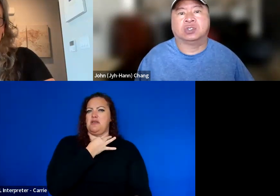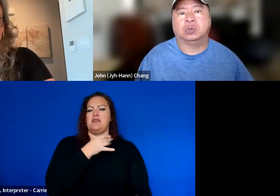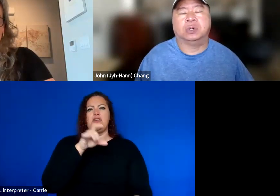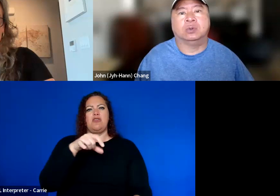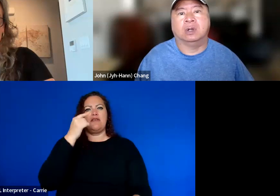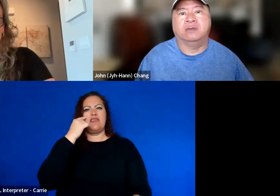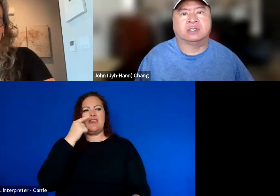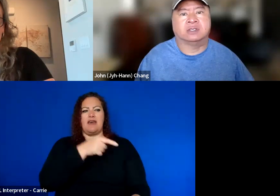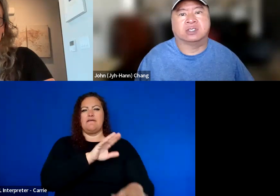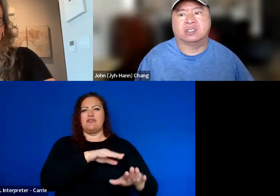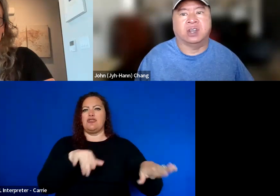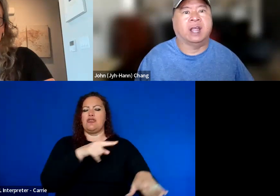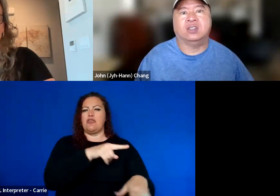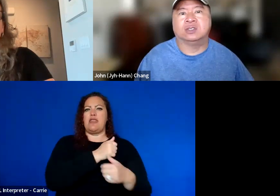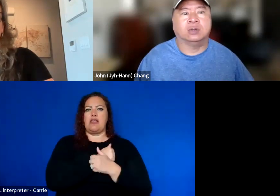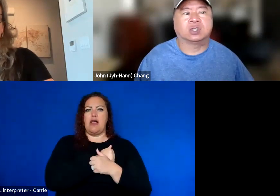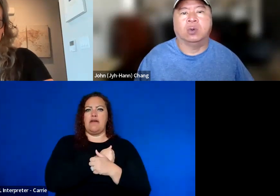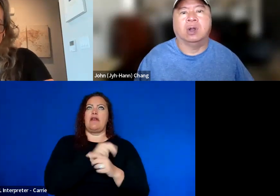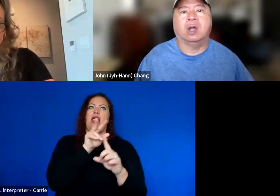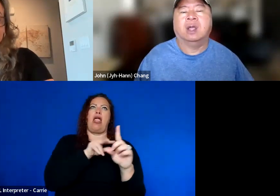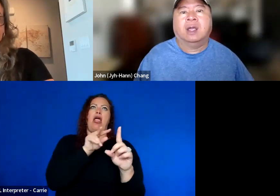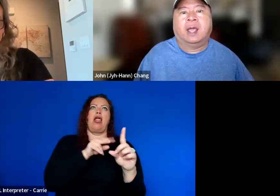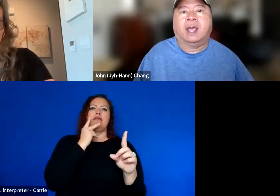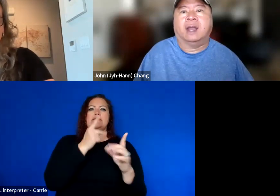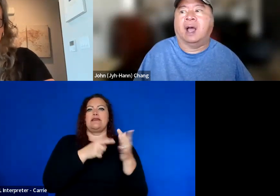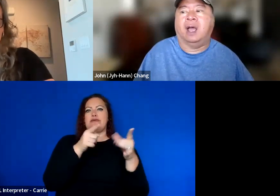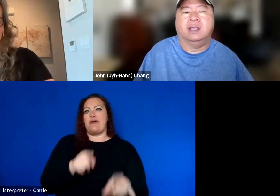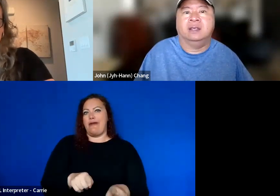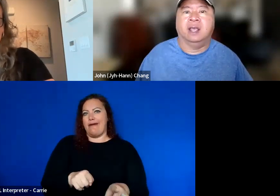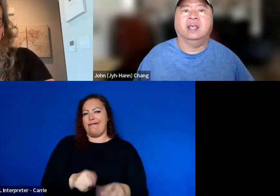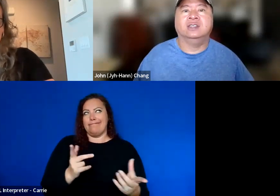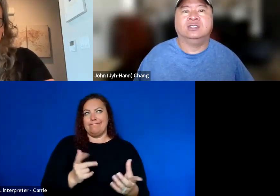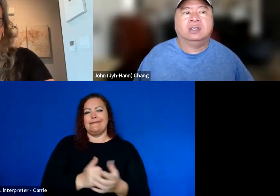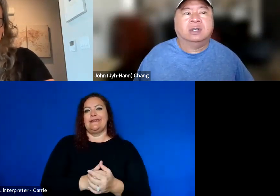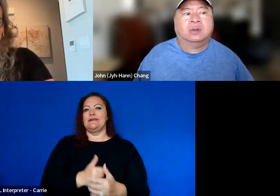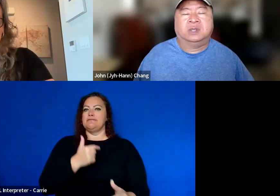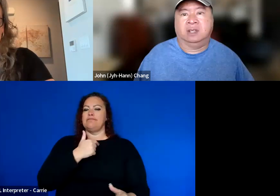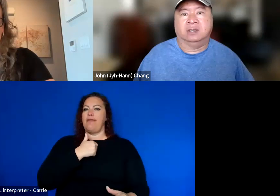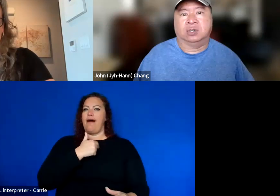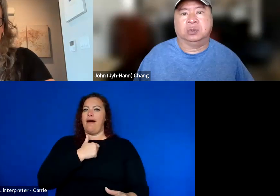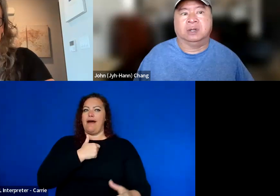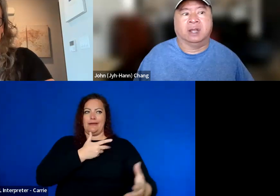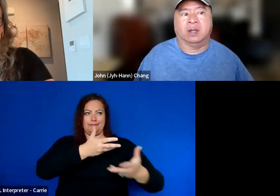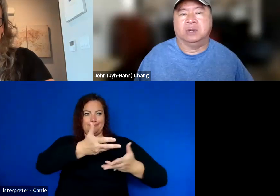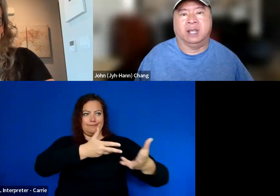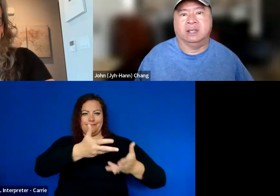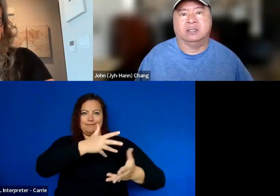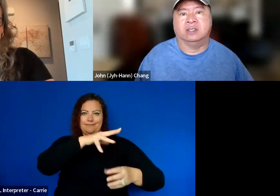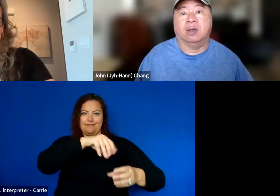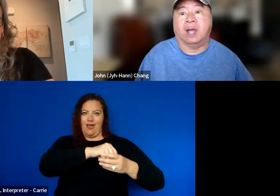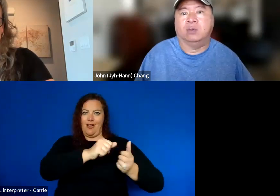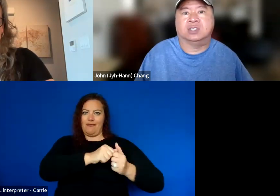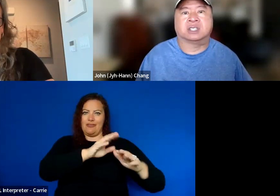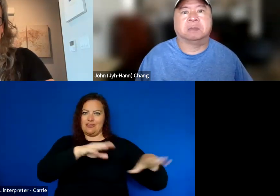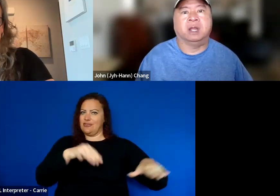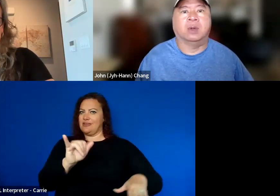of children who love to just stare at you and see what's going on. And I engage with the children like I would engage an